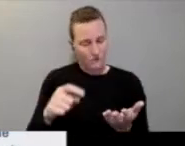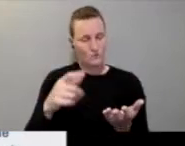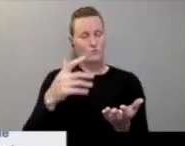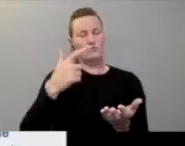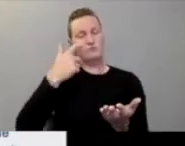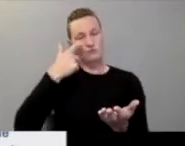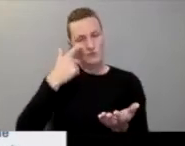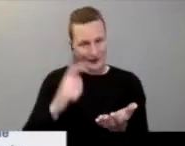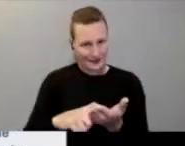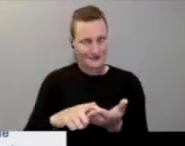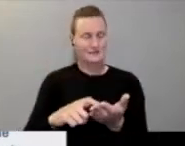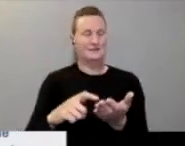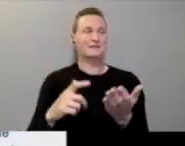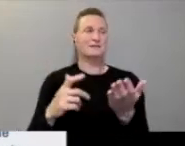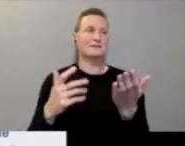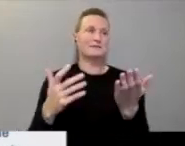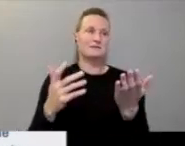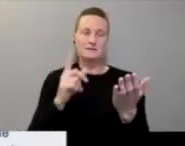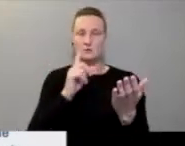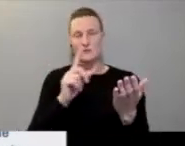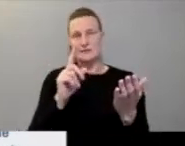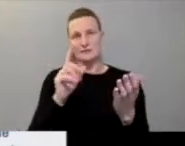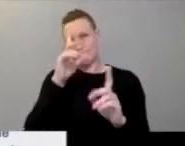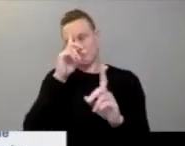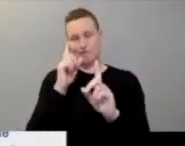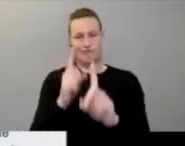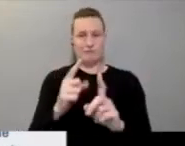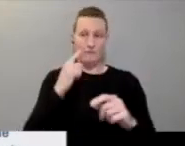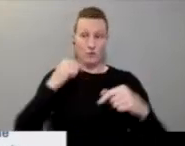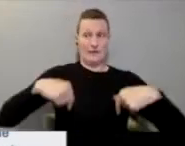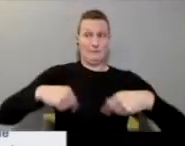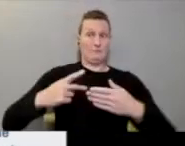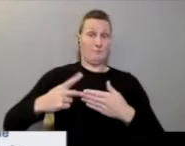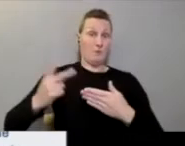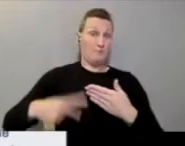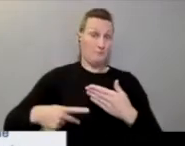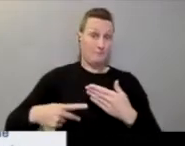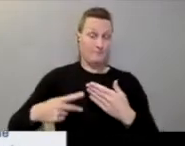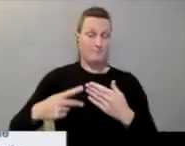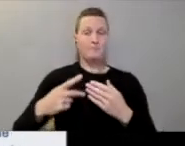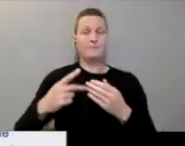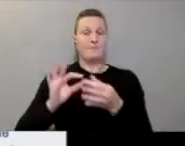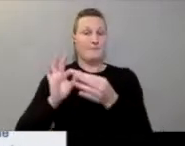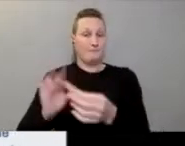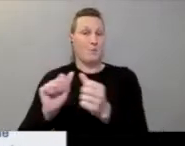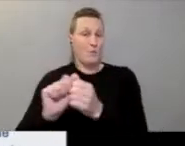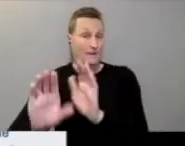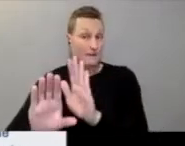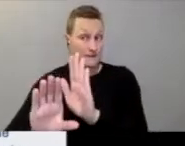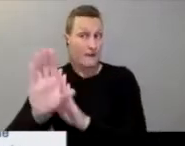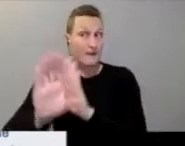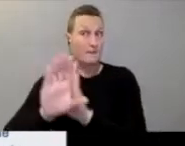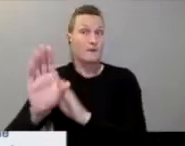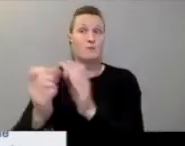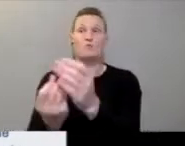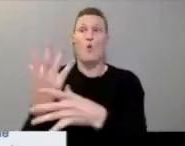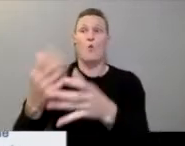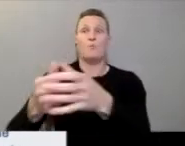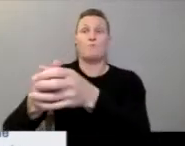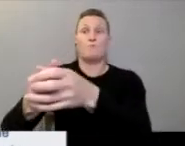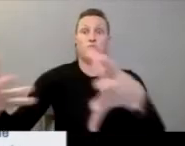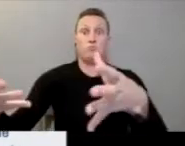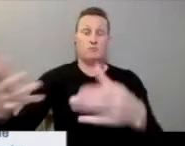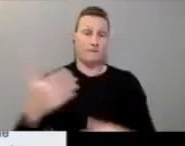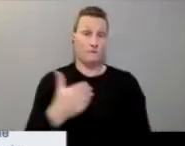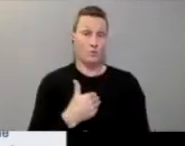certainly at least the Percent for Art program, having been tied as closely as it is to development, has really created a scenario in which some